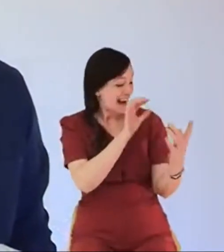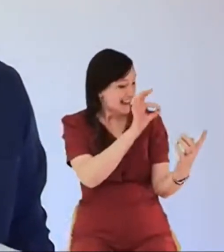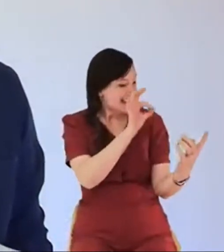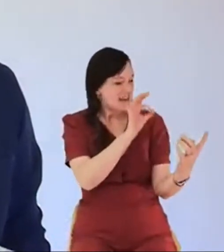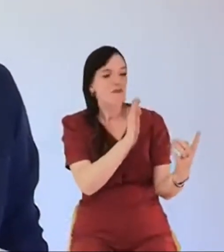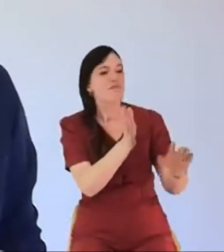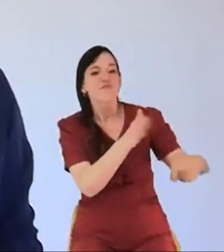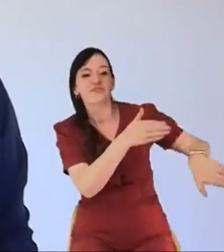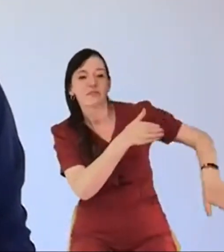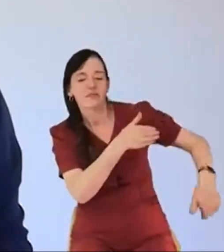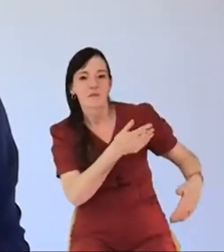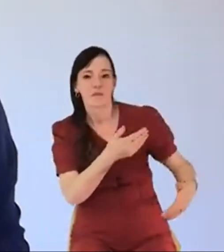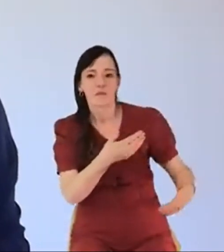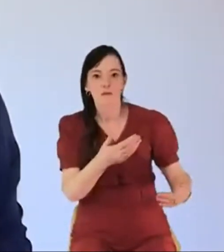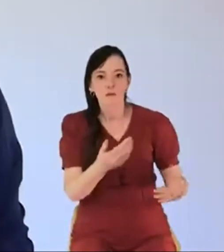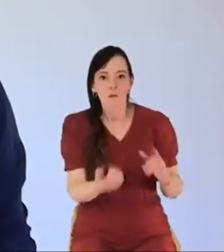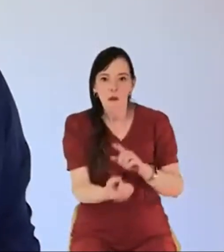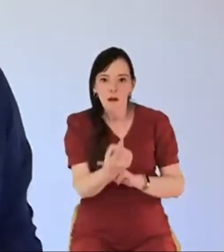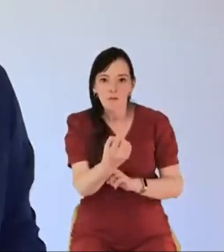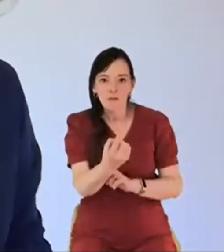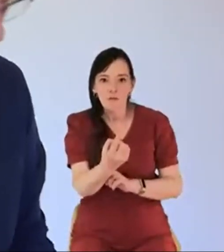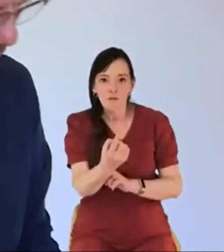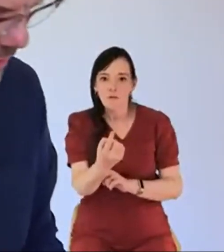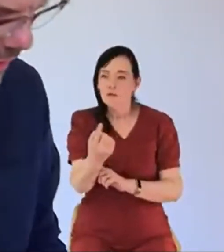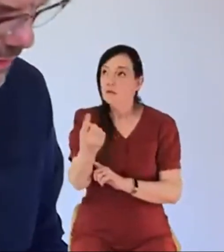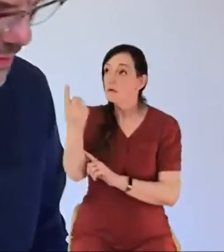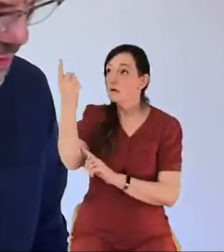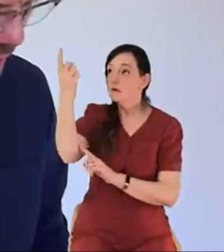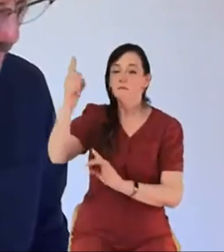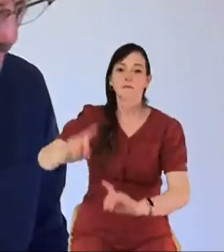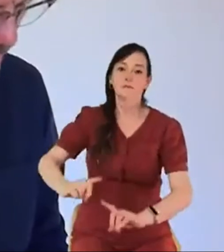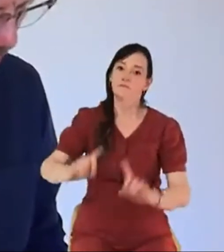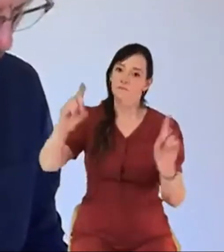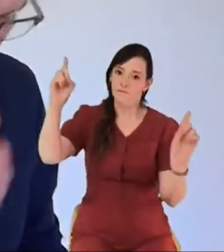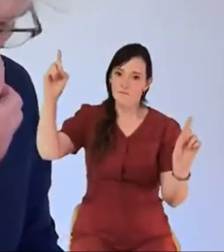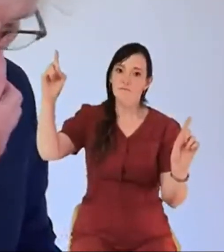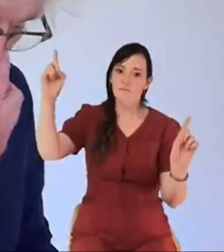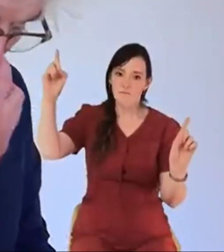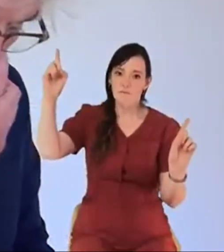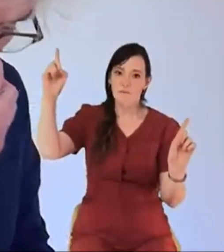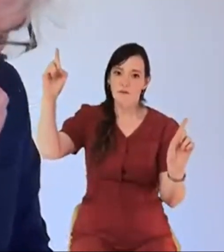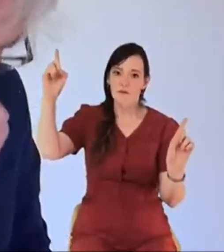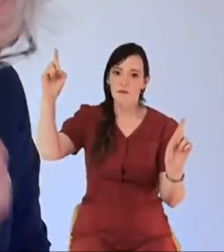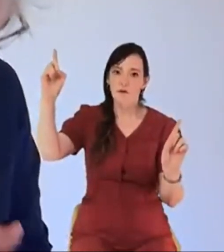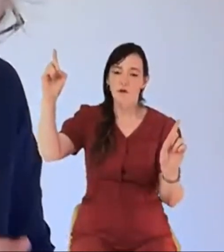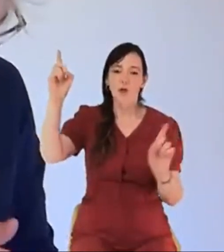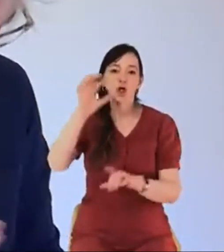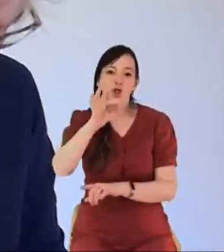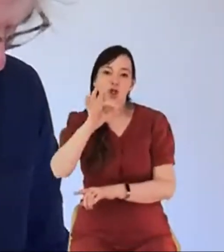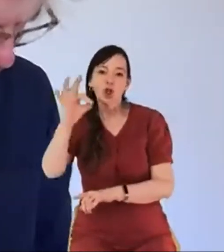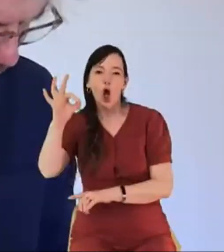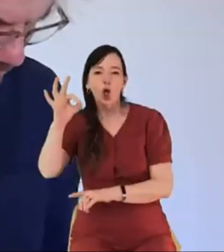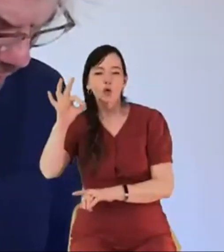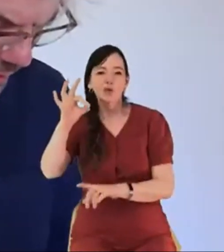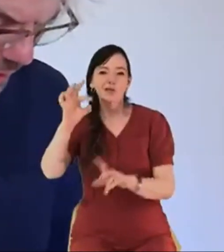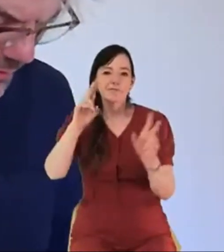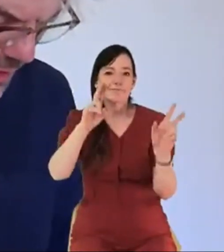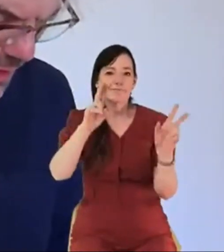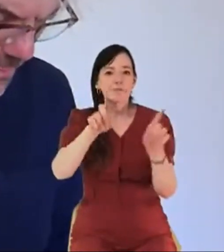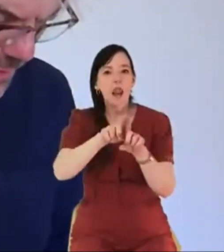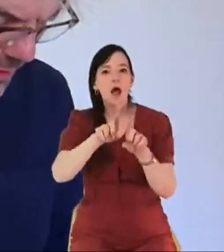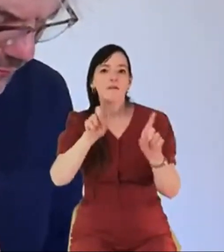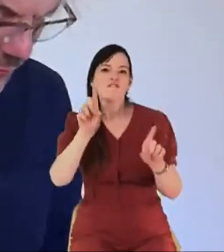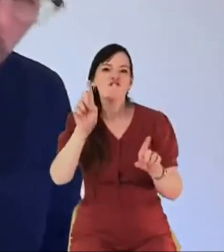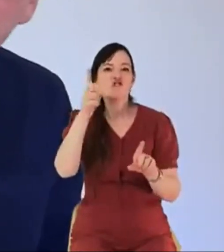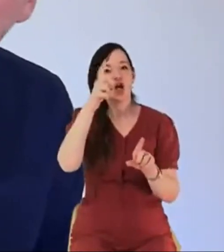it's not like that with god god chose you as first fruit so if you look at the footnote